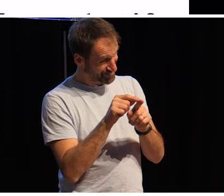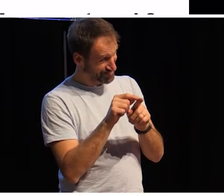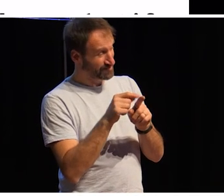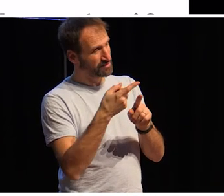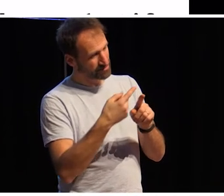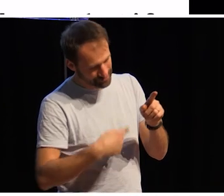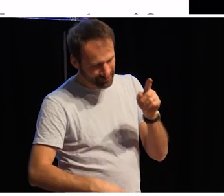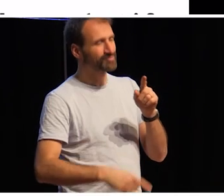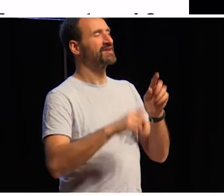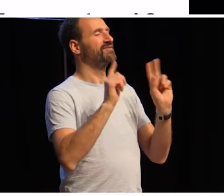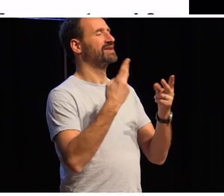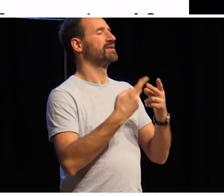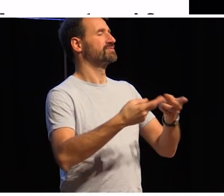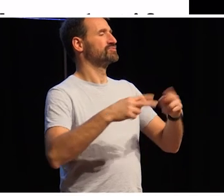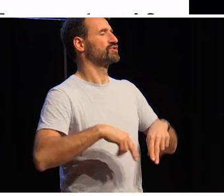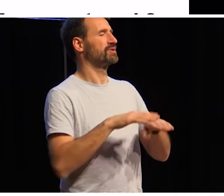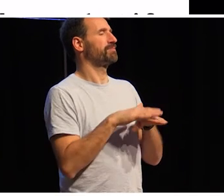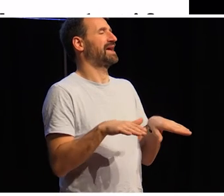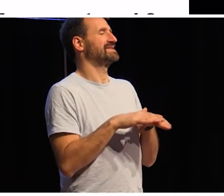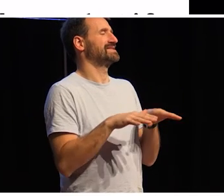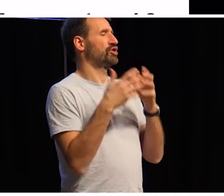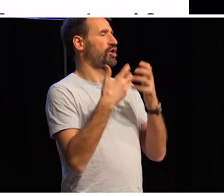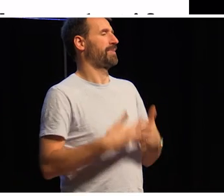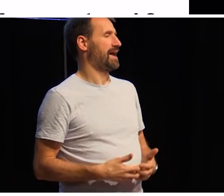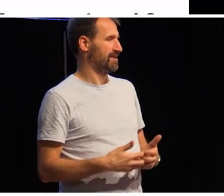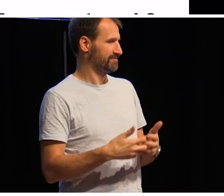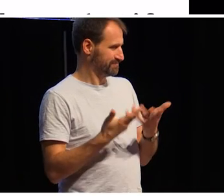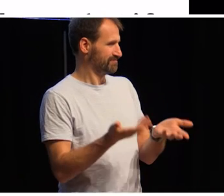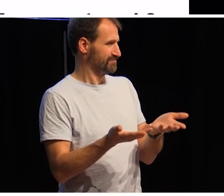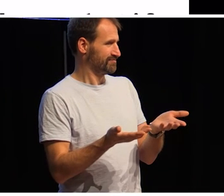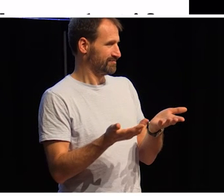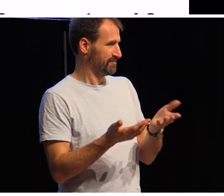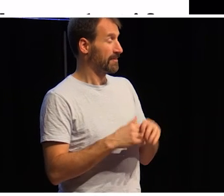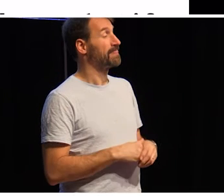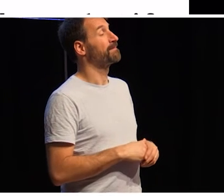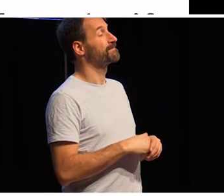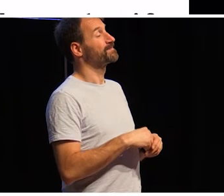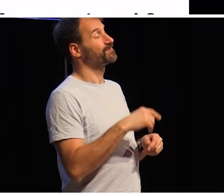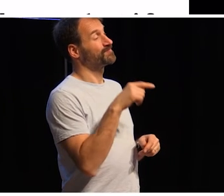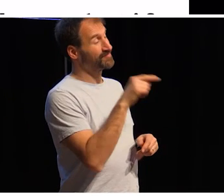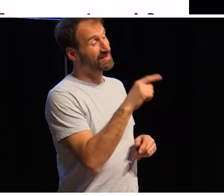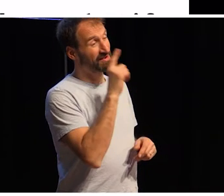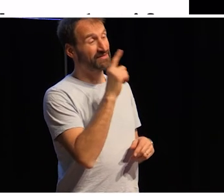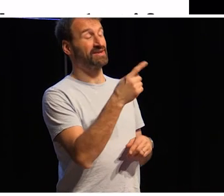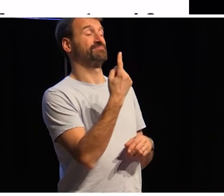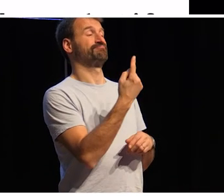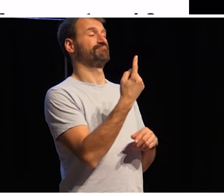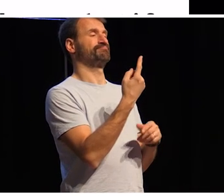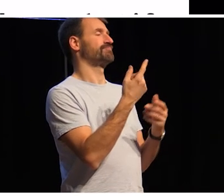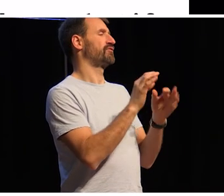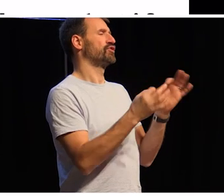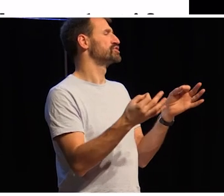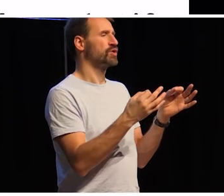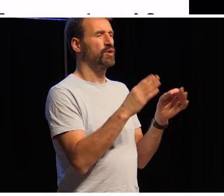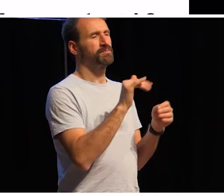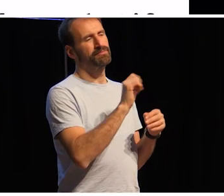is, so when a function is, When you have to bail out because your parameter doesn't